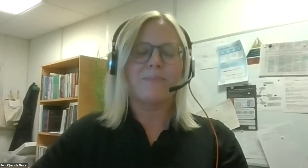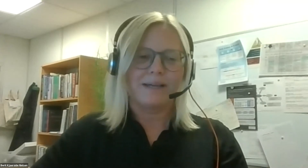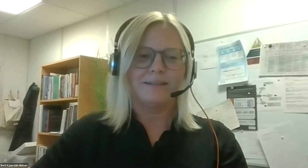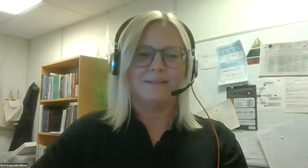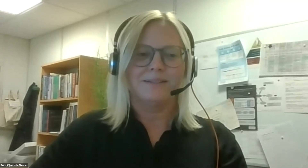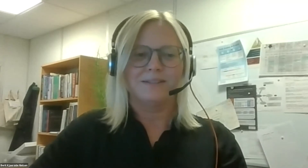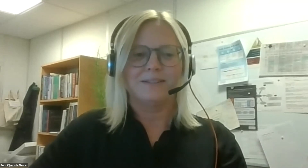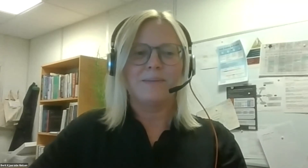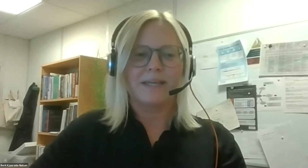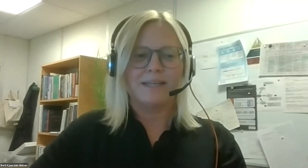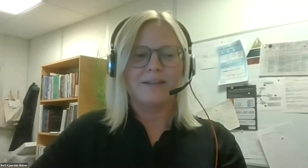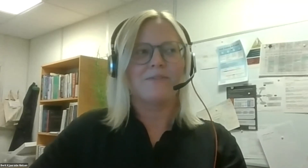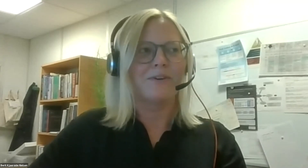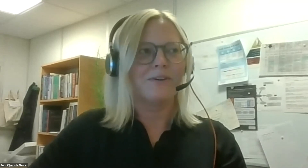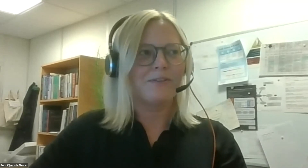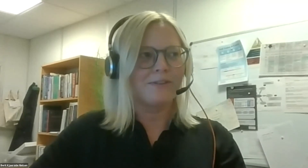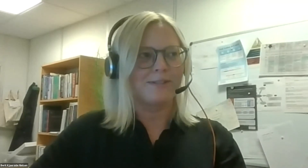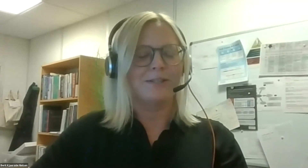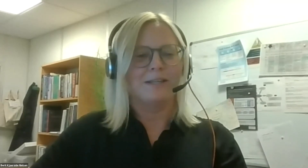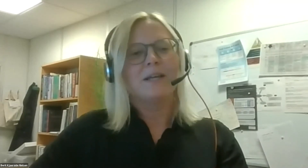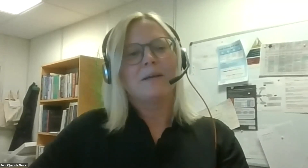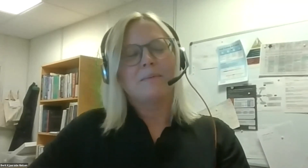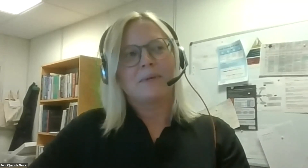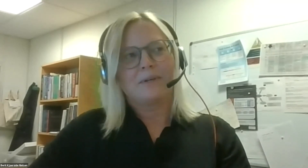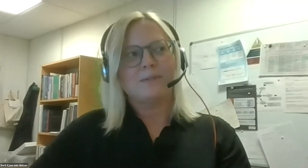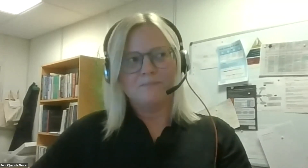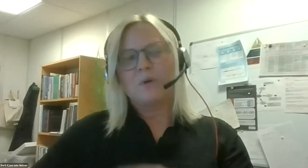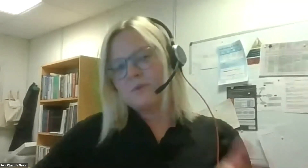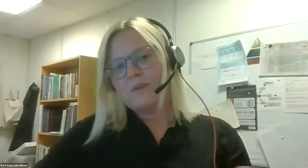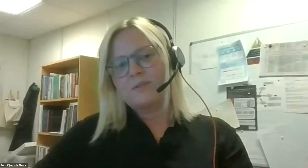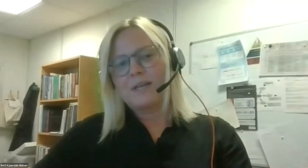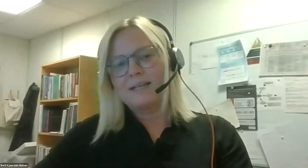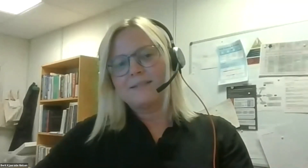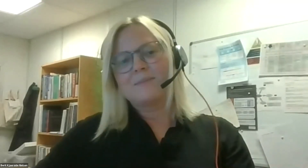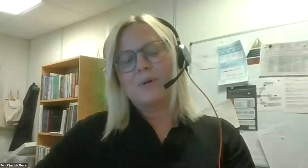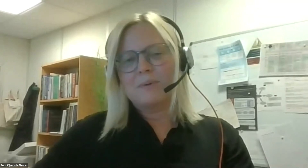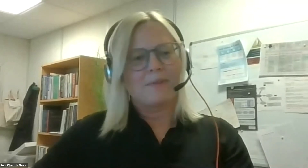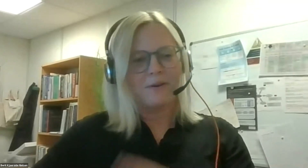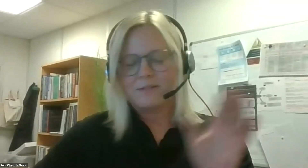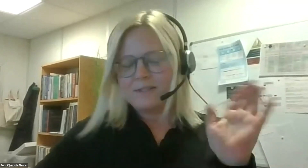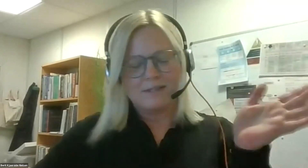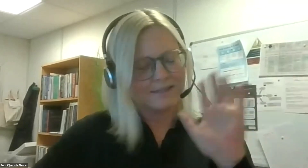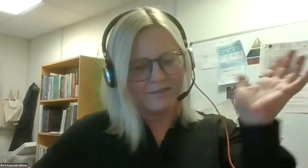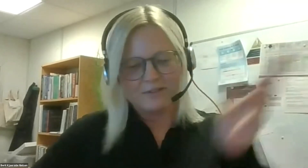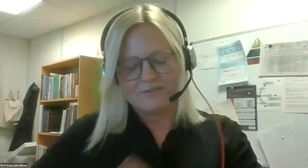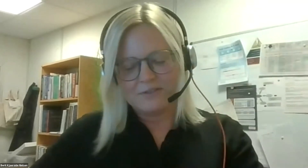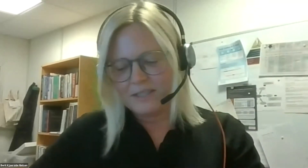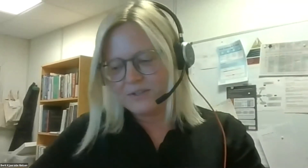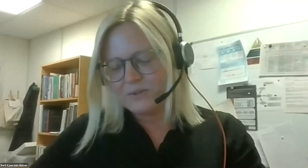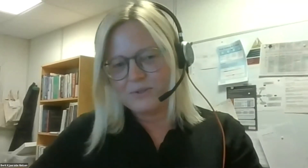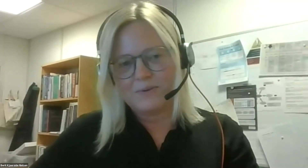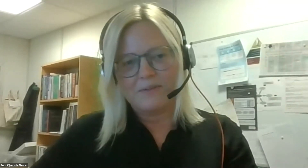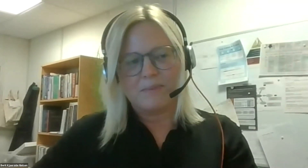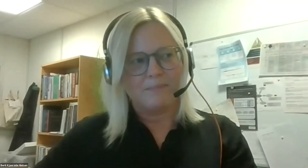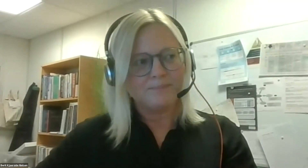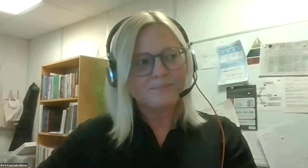complexities with Michael in the beginning of the study, because also there's a license problem and there's several different